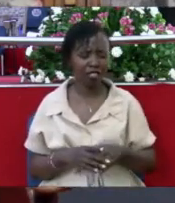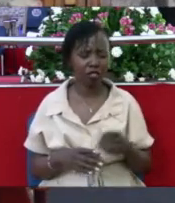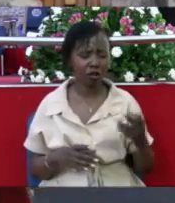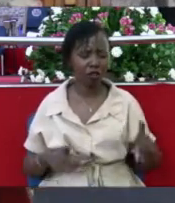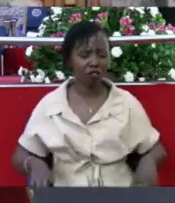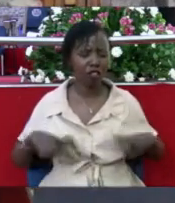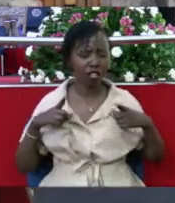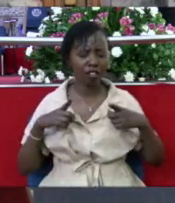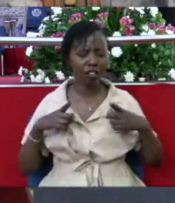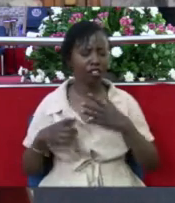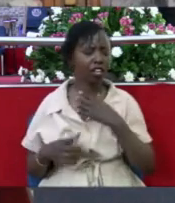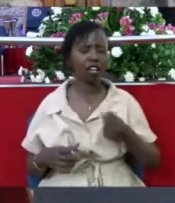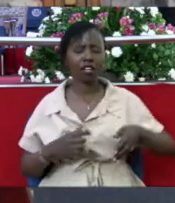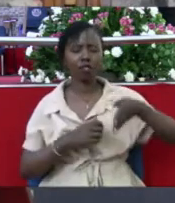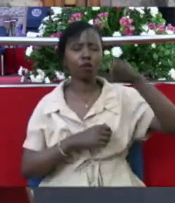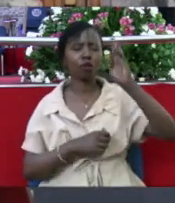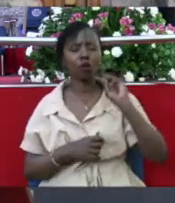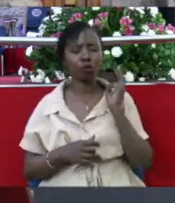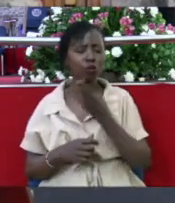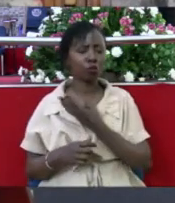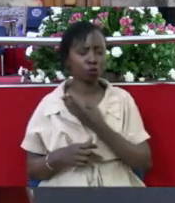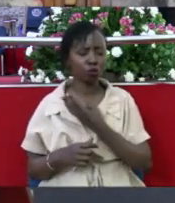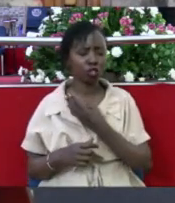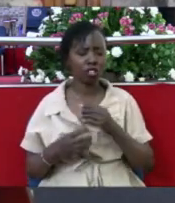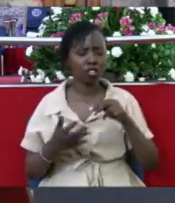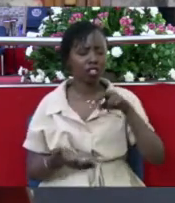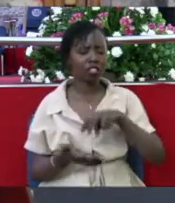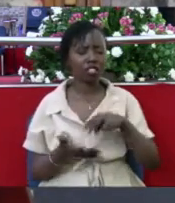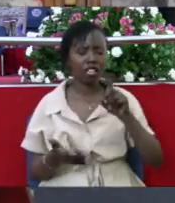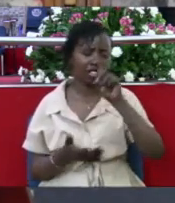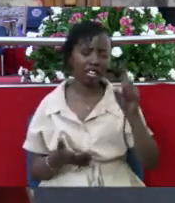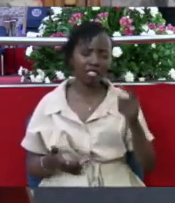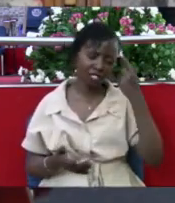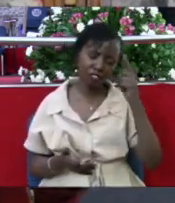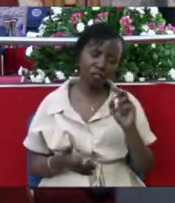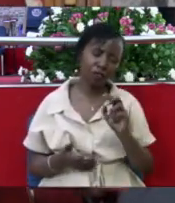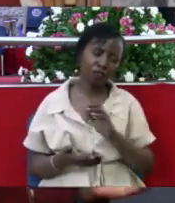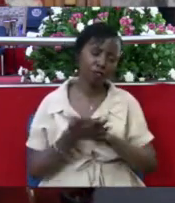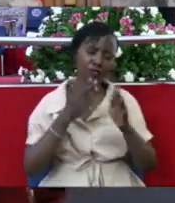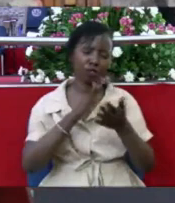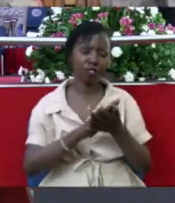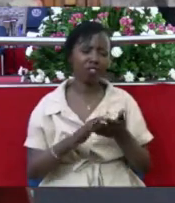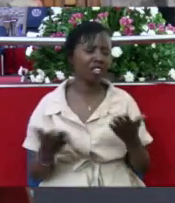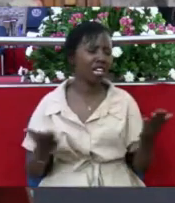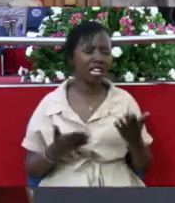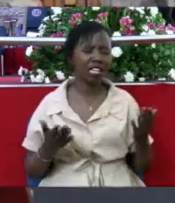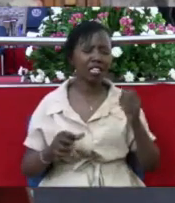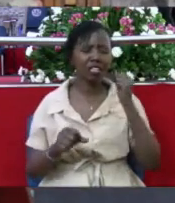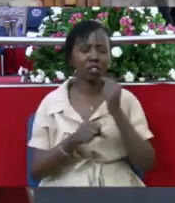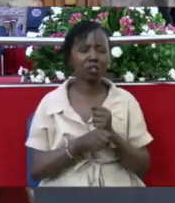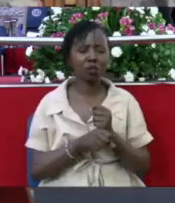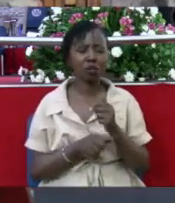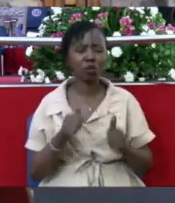lives, and God, we stand asking for forgiveness. Whatever we may have done that may have caused us to be in